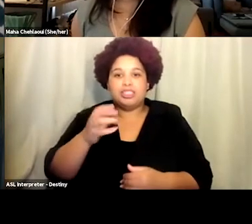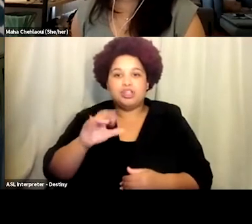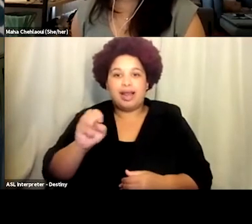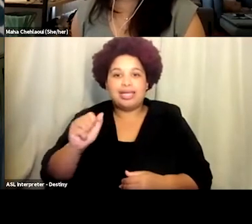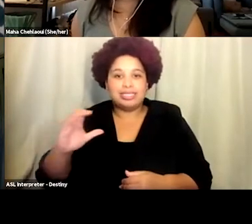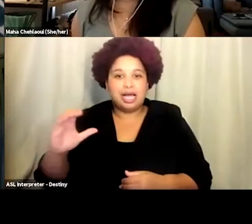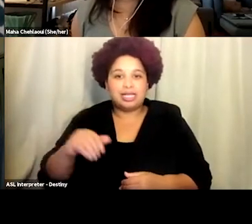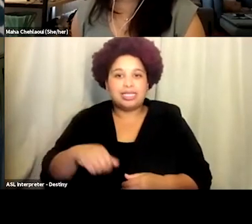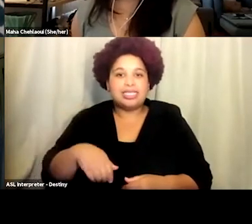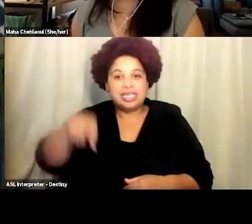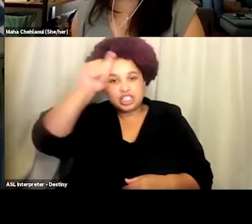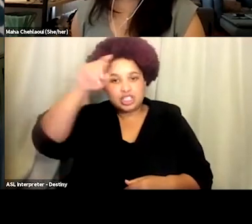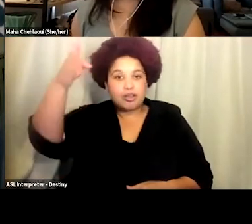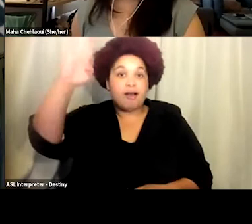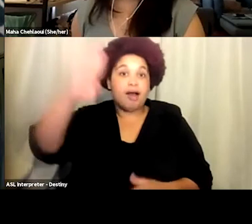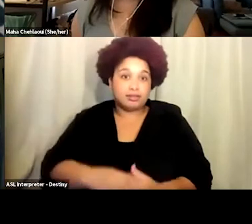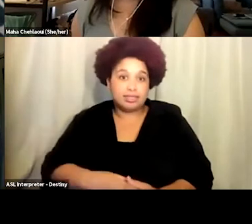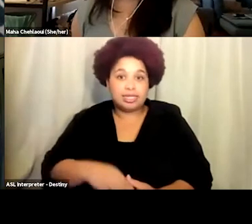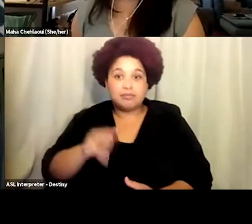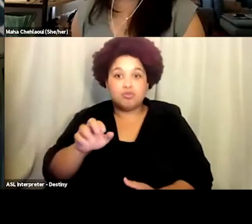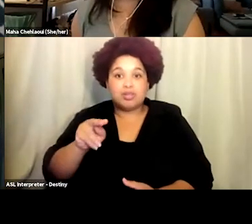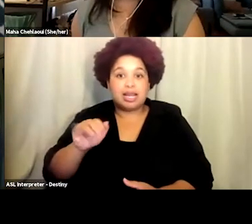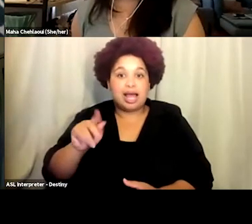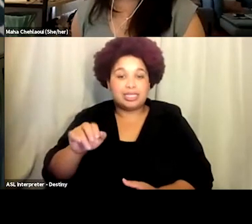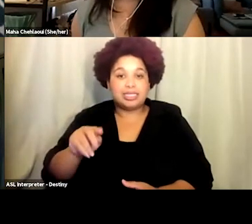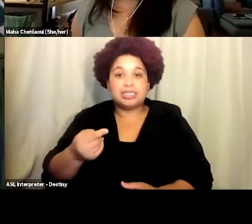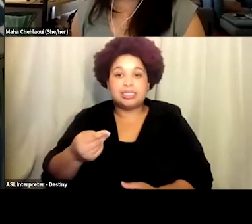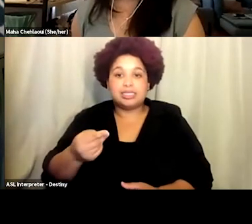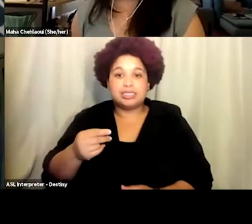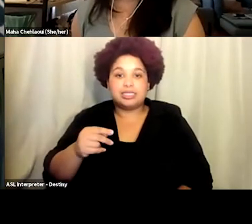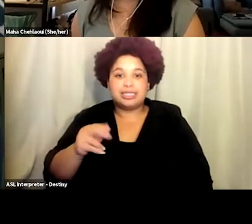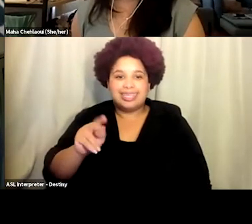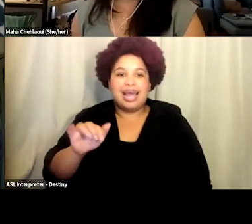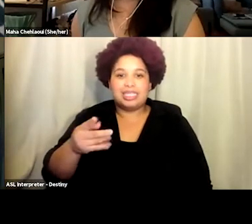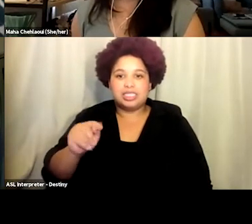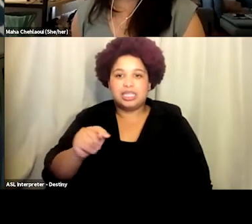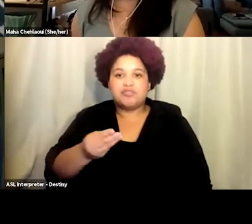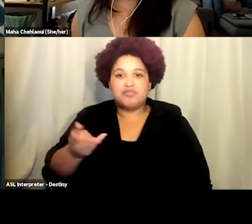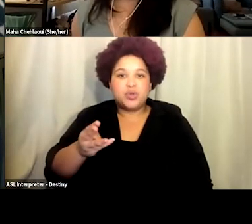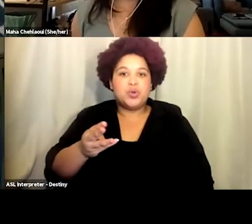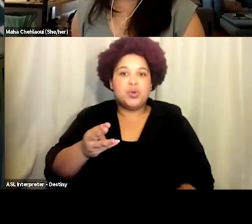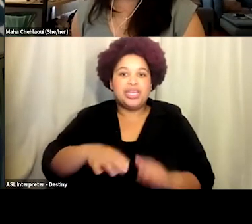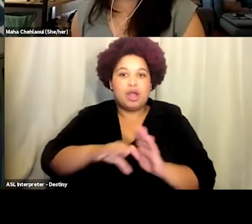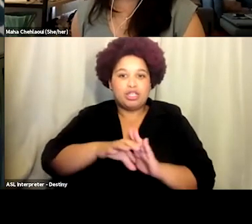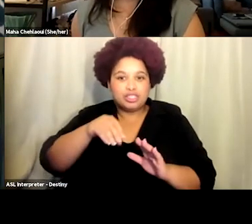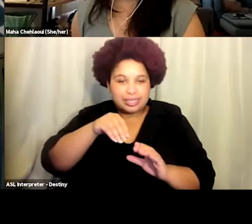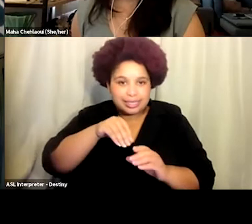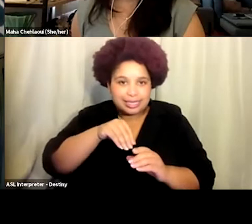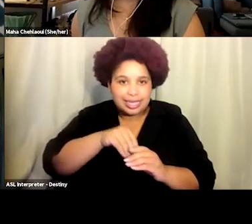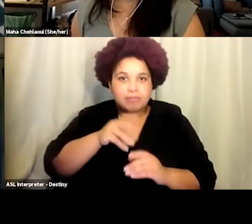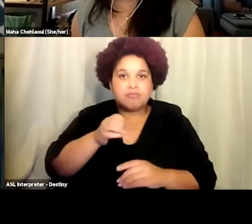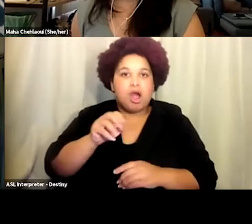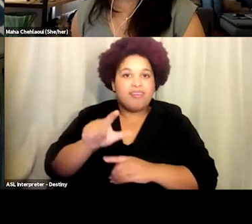playing an Egyptian god, and Moon Knight is one of the few characters in the Marvel world that tells the